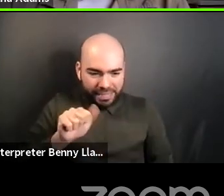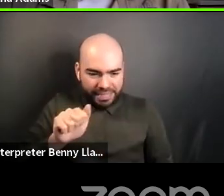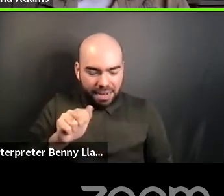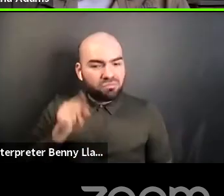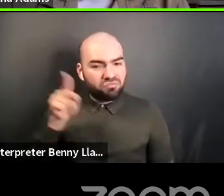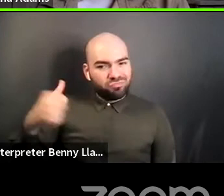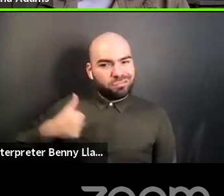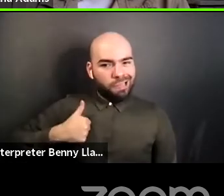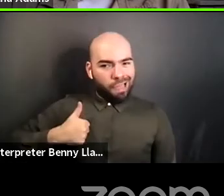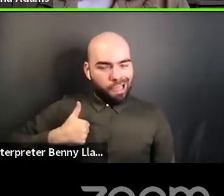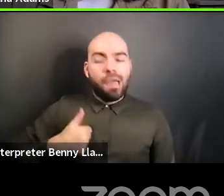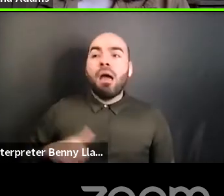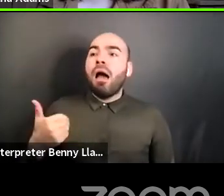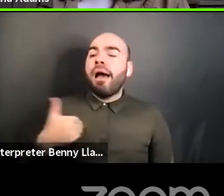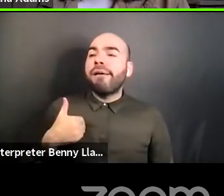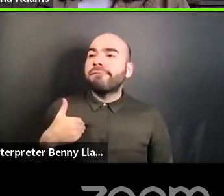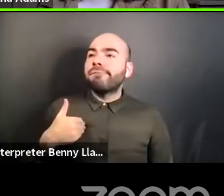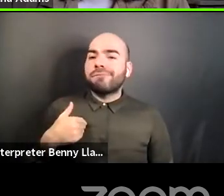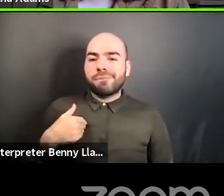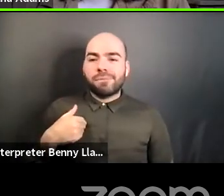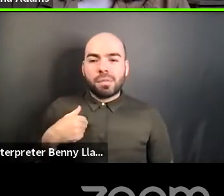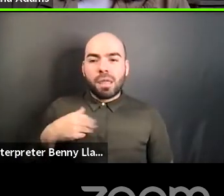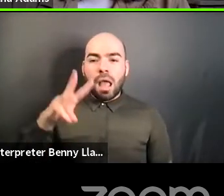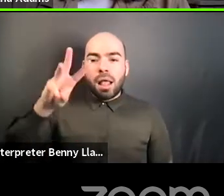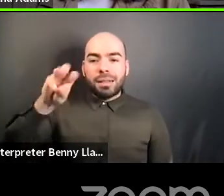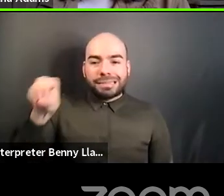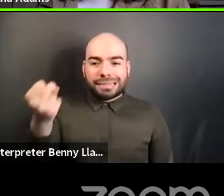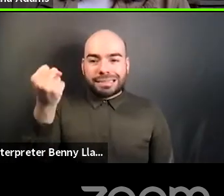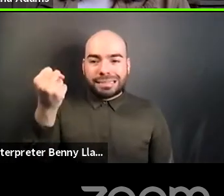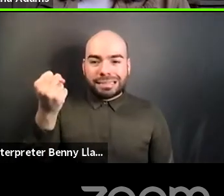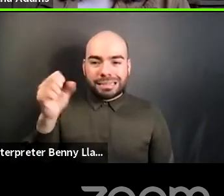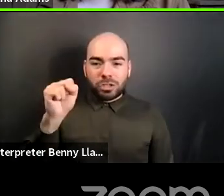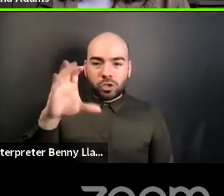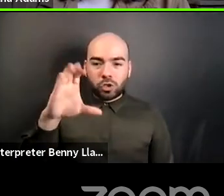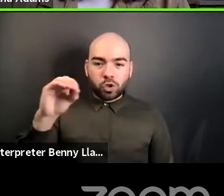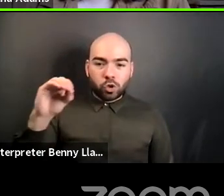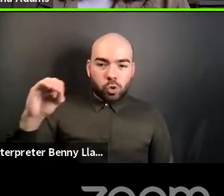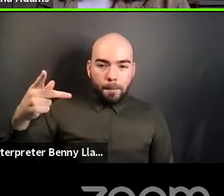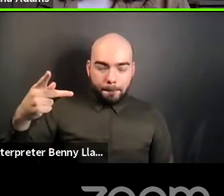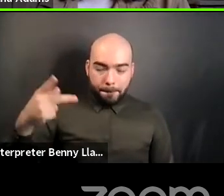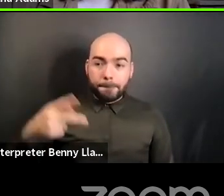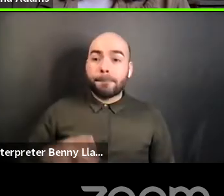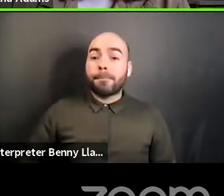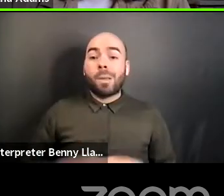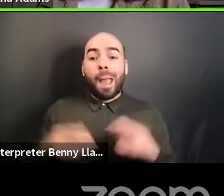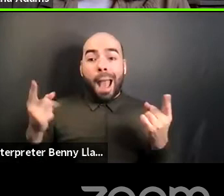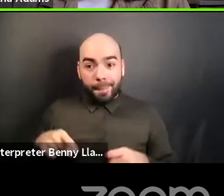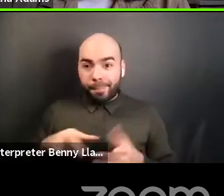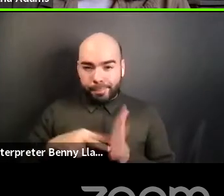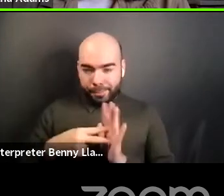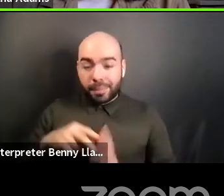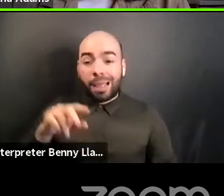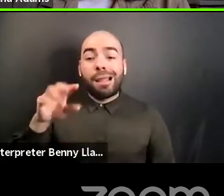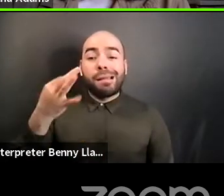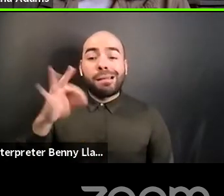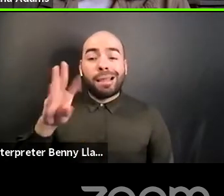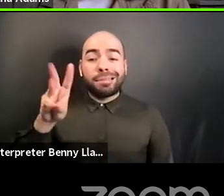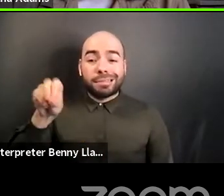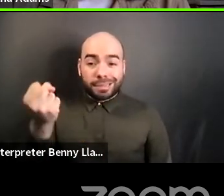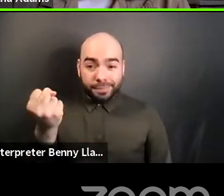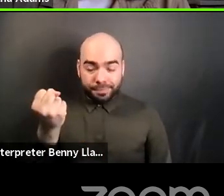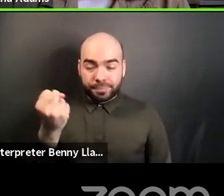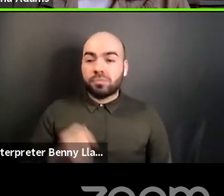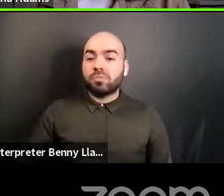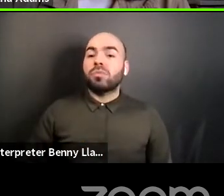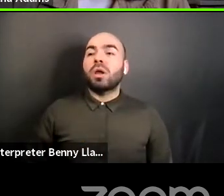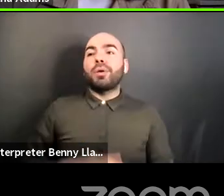was the idea of like the 60s scoop. And what that did was in the 1960s, they basically